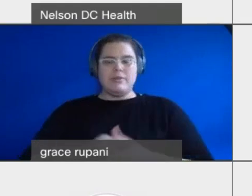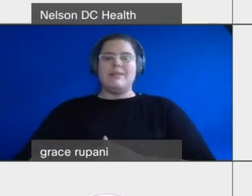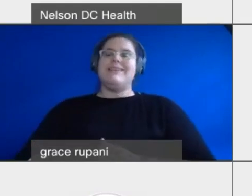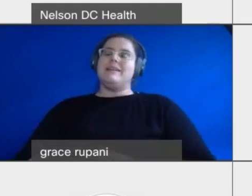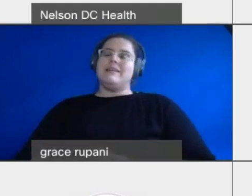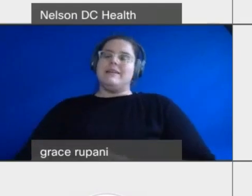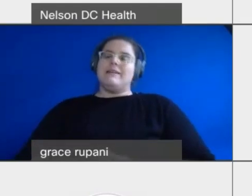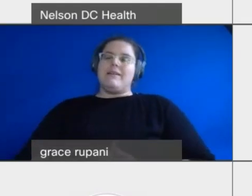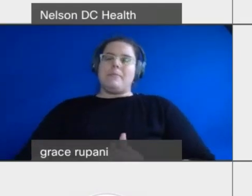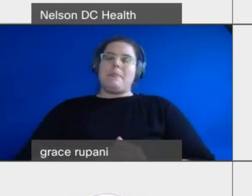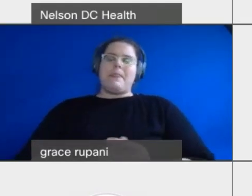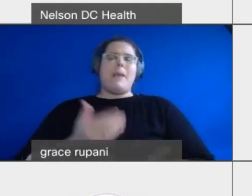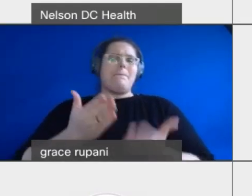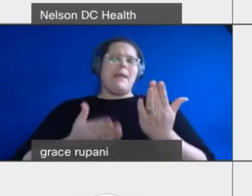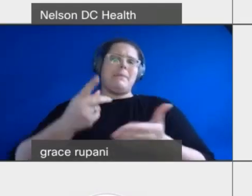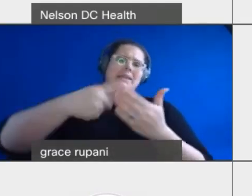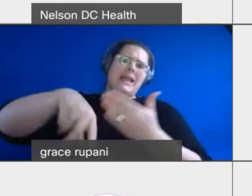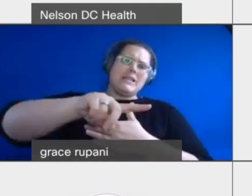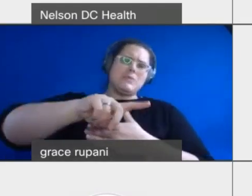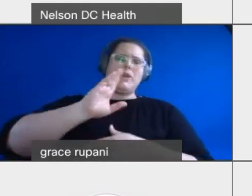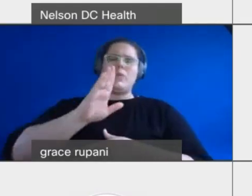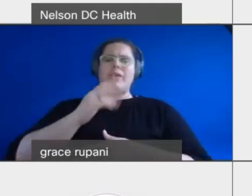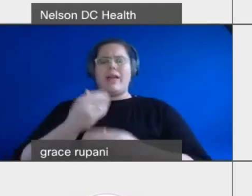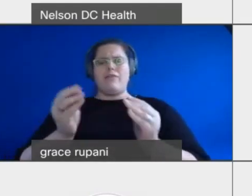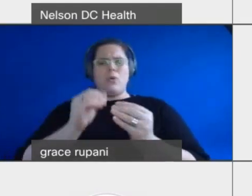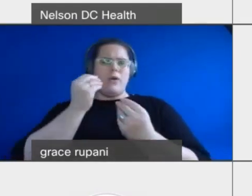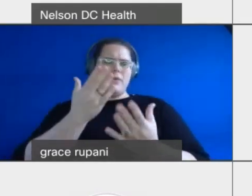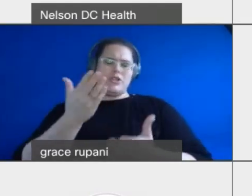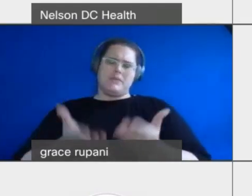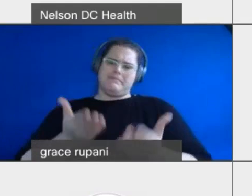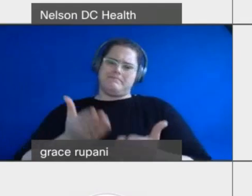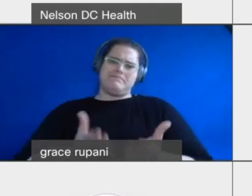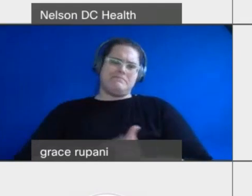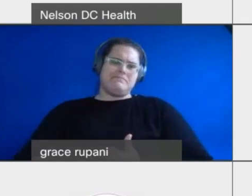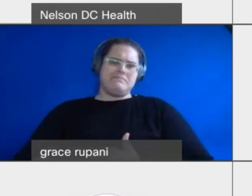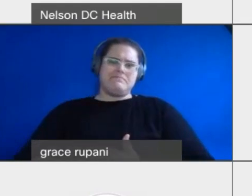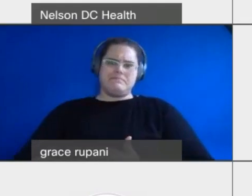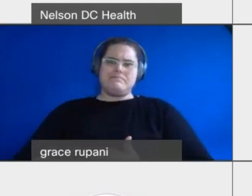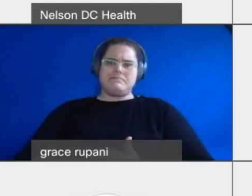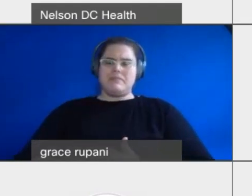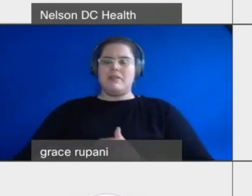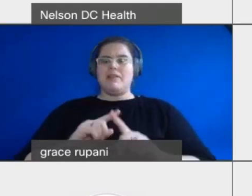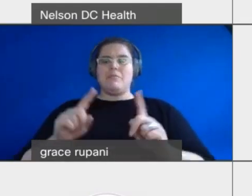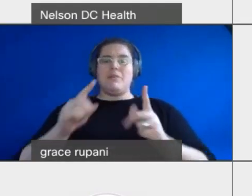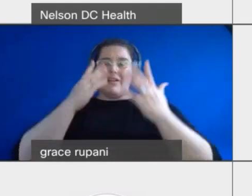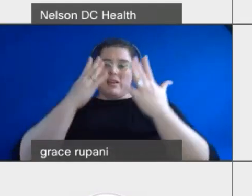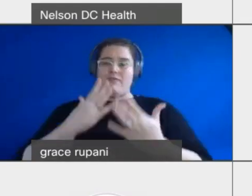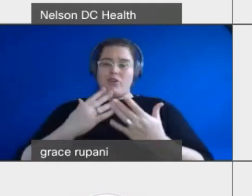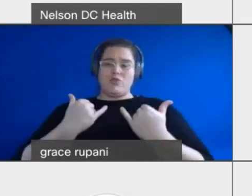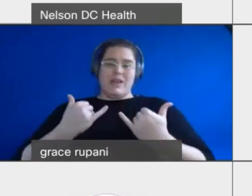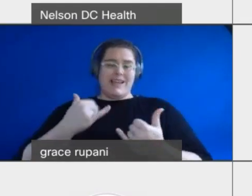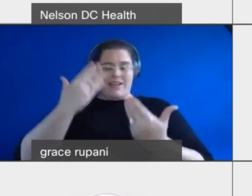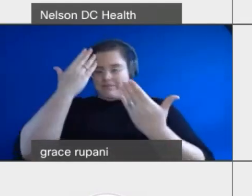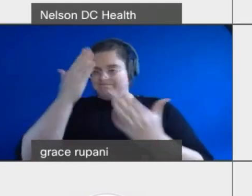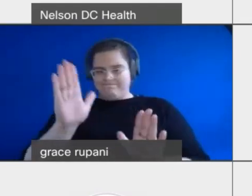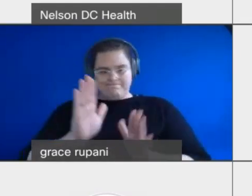perhaps next week we'll have more information about what that is going to look like. Totally